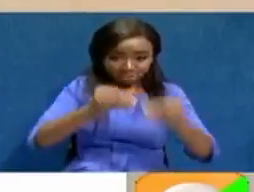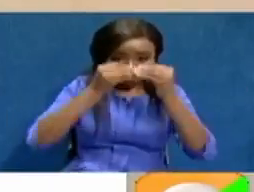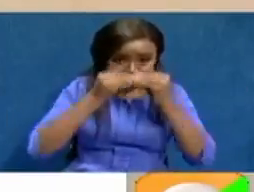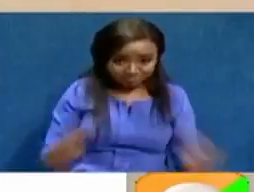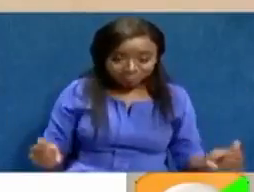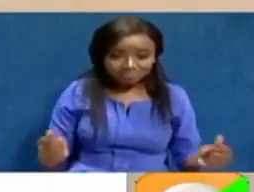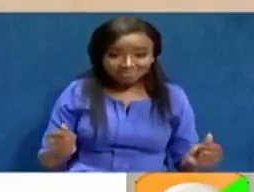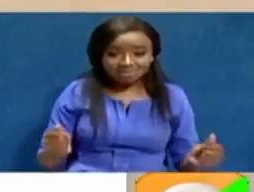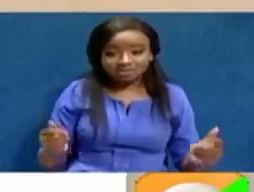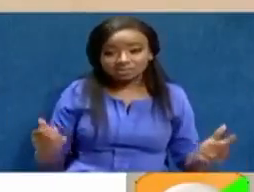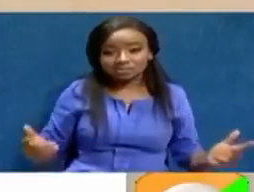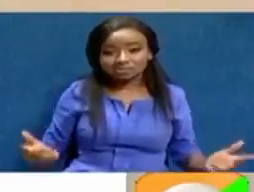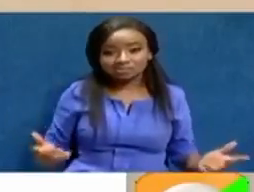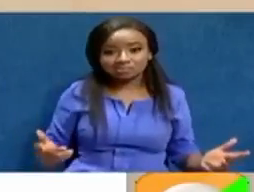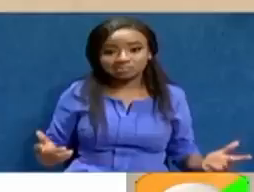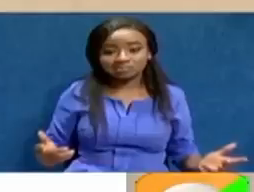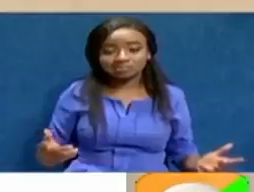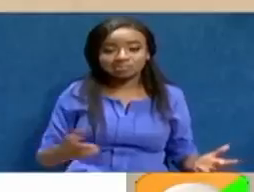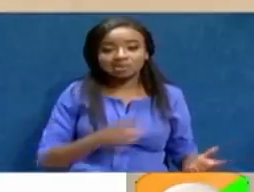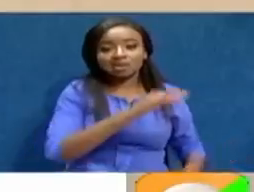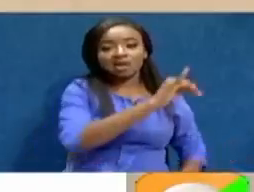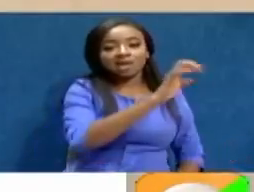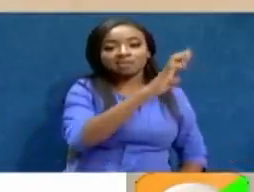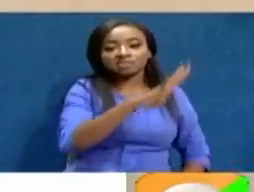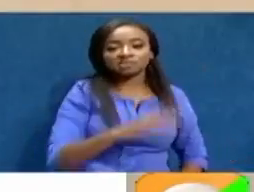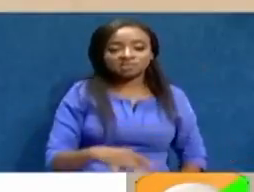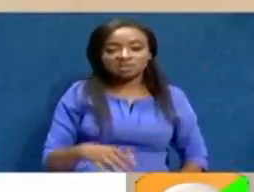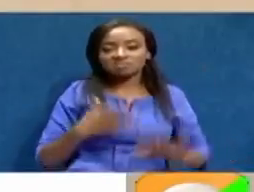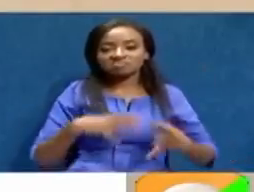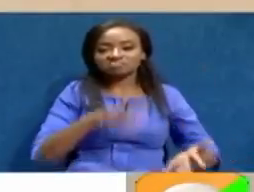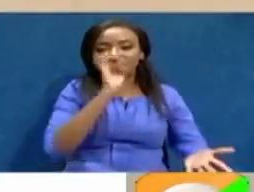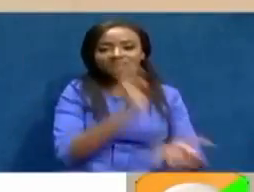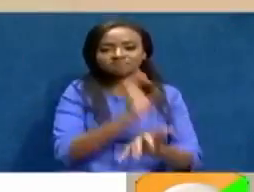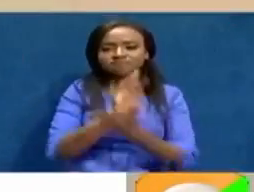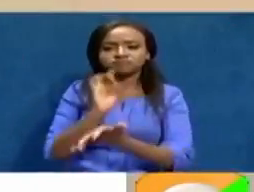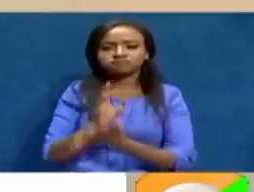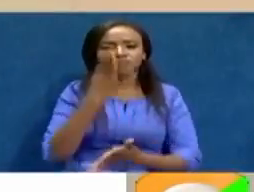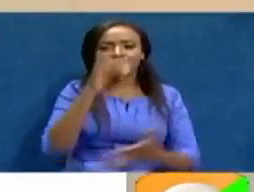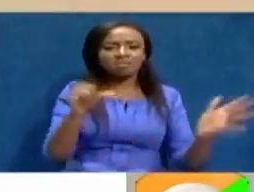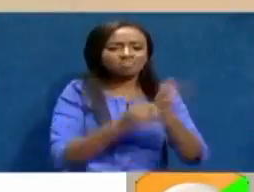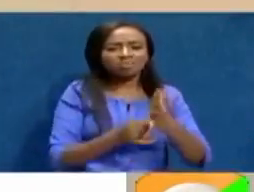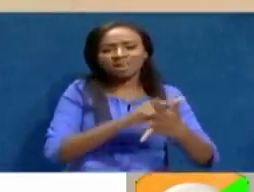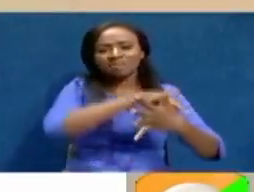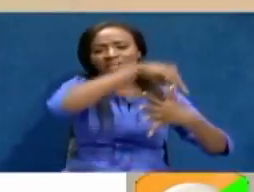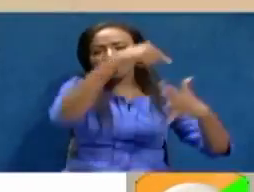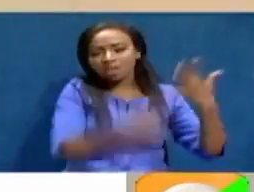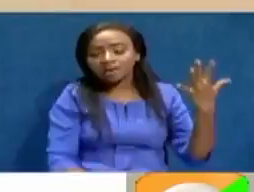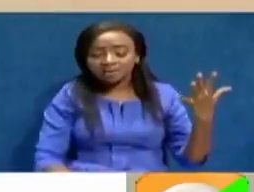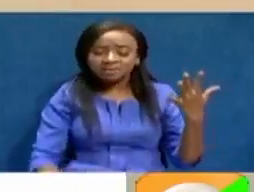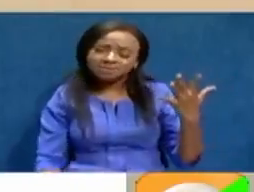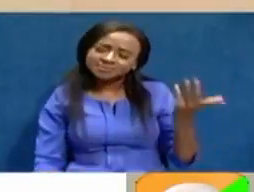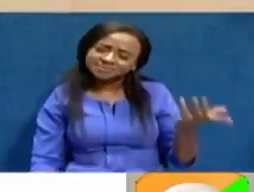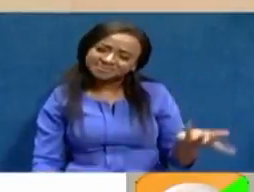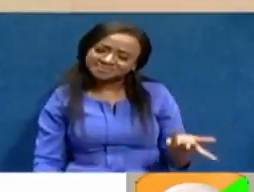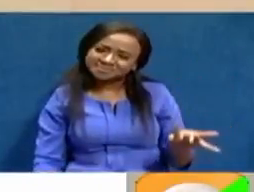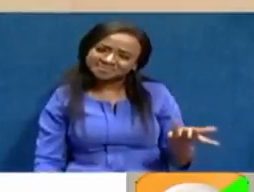almost like clockwork, the Electoral Commission is emptied out on allegations of all kinds of mischief. Isn't it time